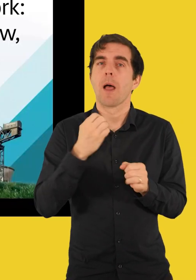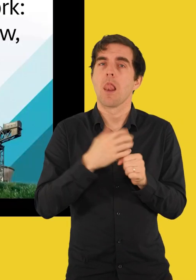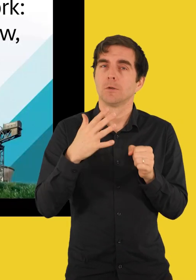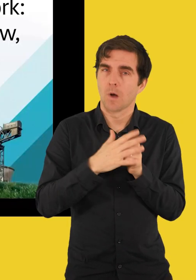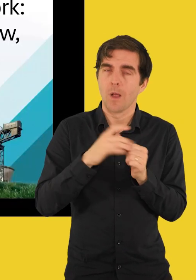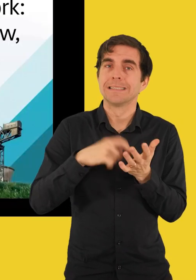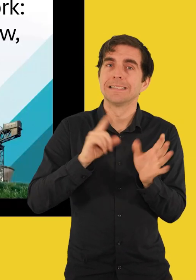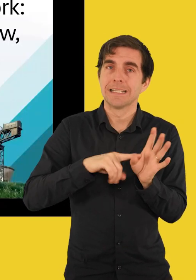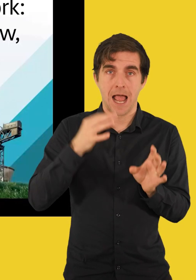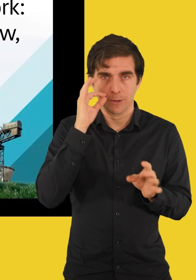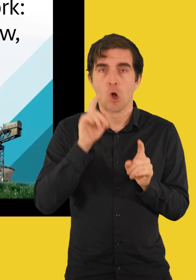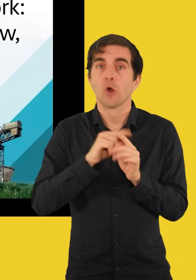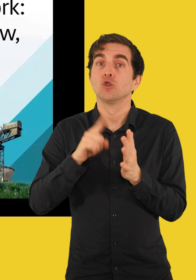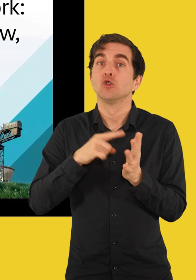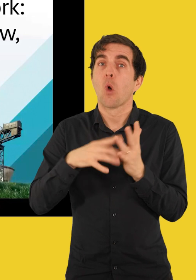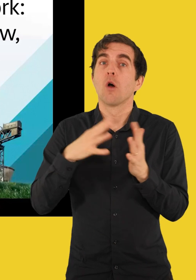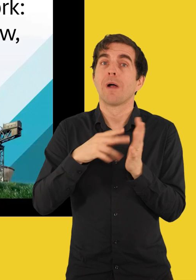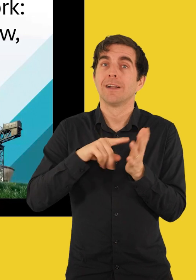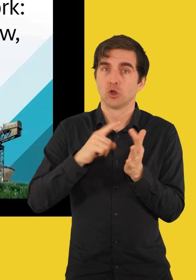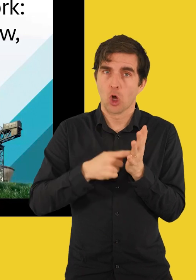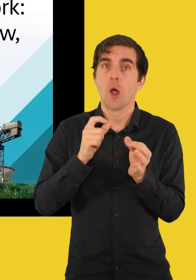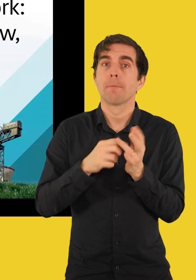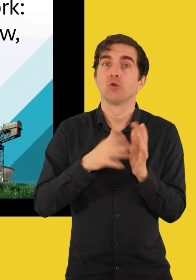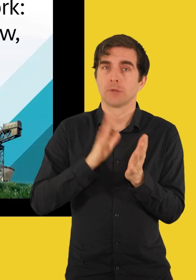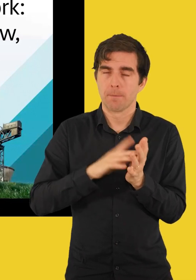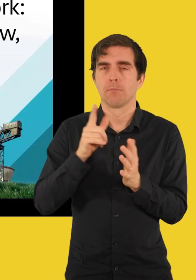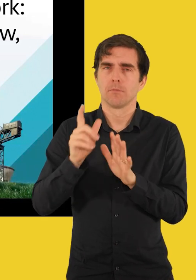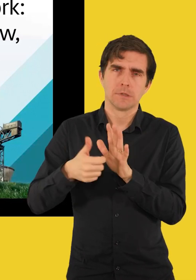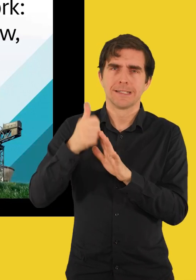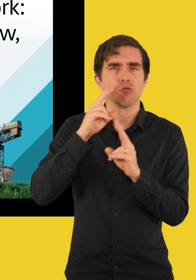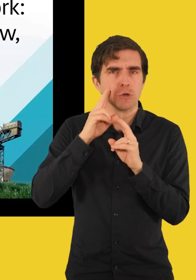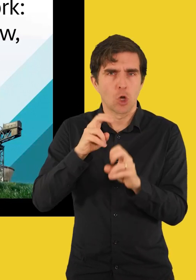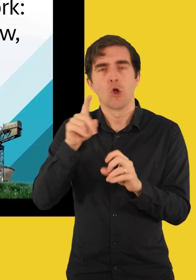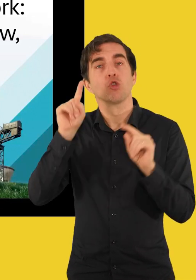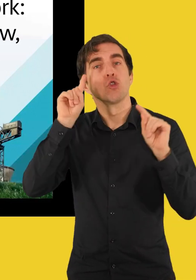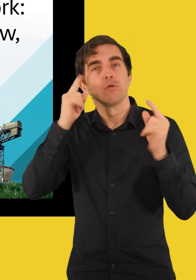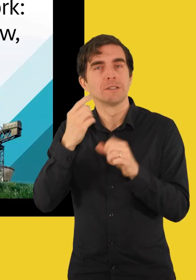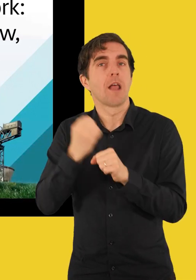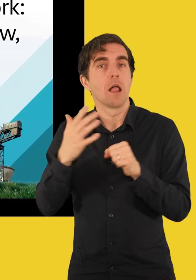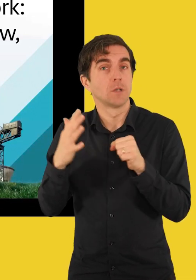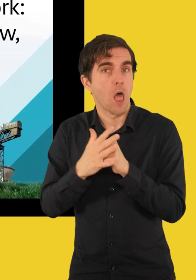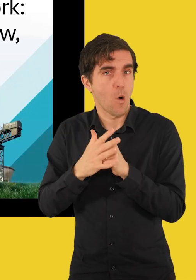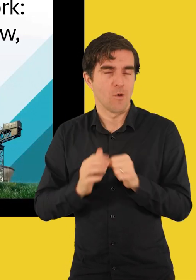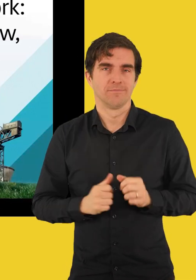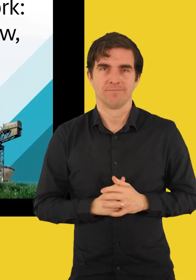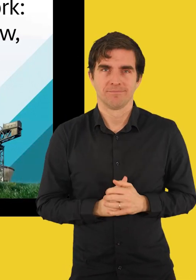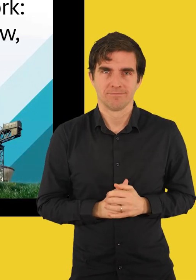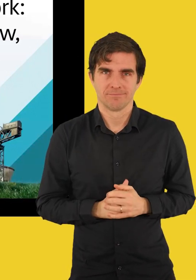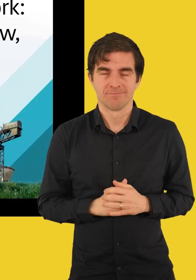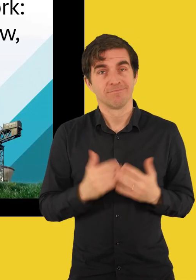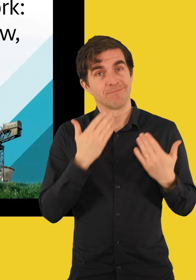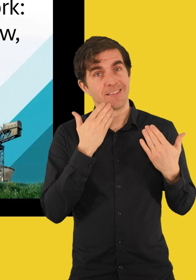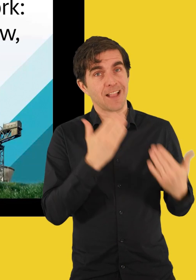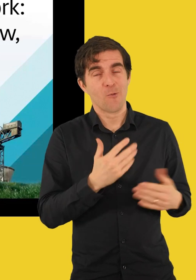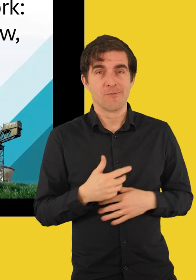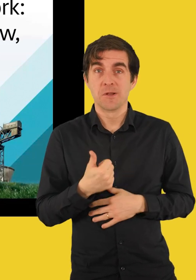from Glasgow City Council, and Joe Winterbottom, who's a Senior Research Fellow at the University of Glasgow.